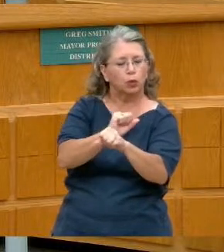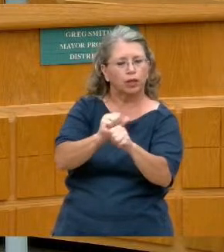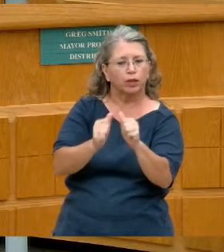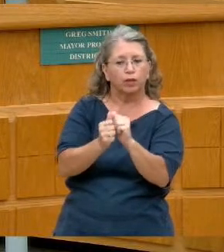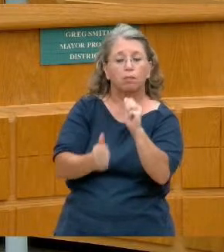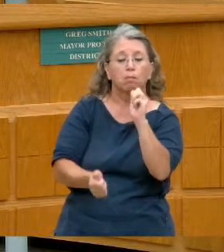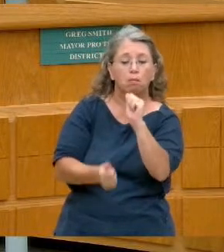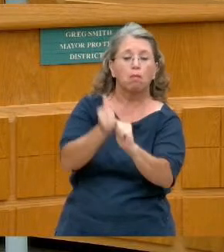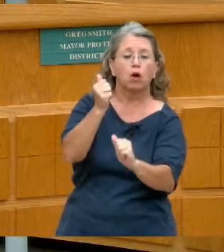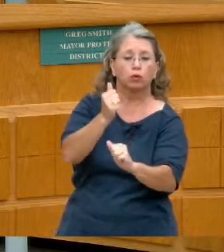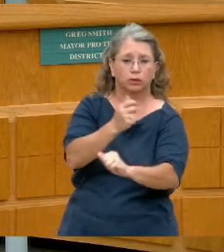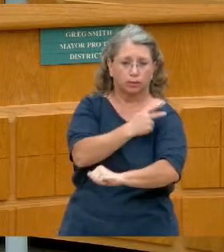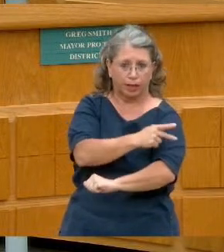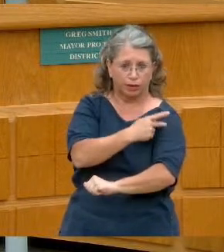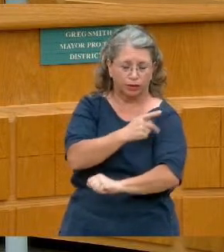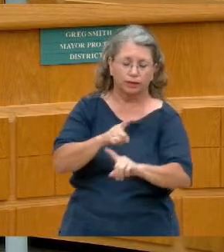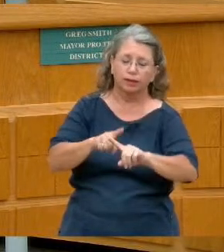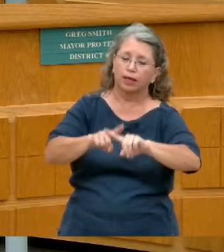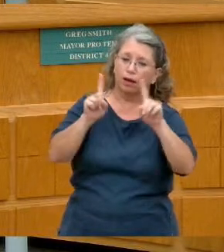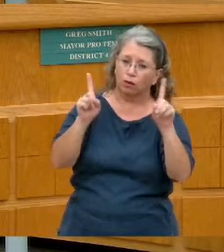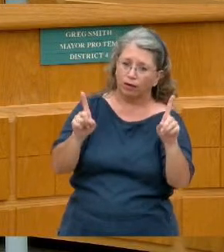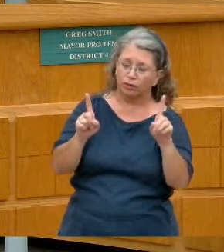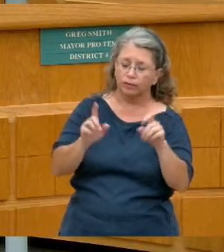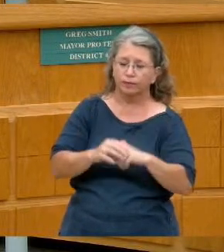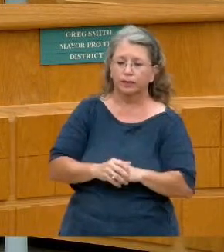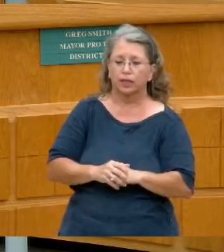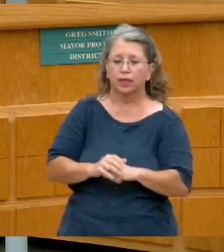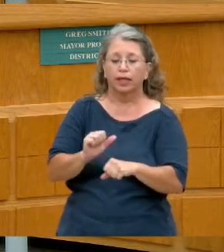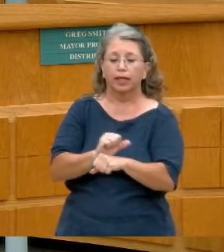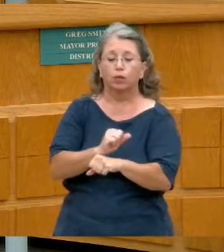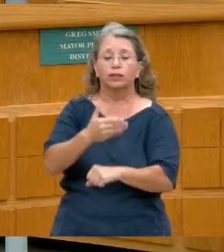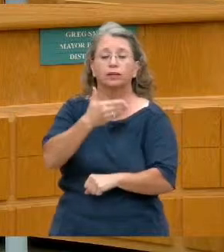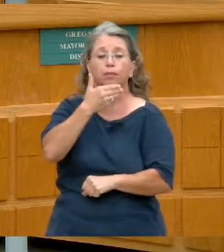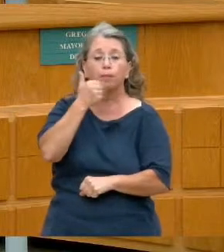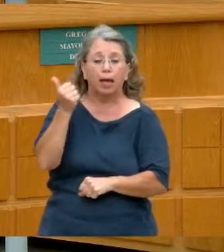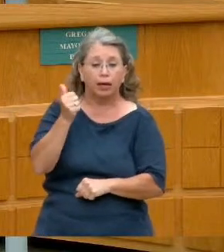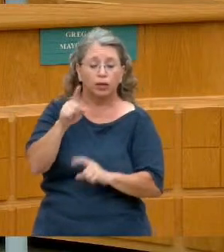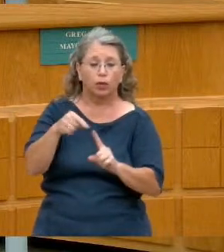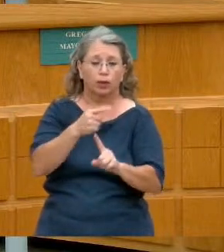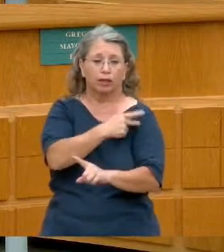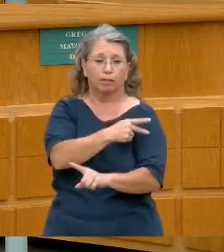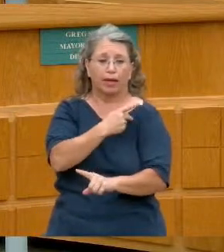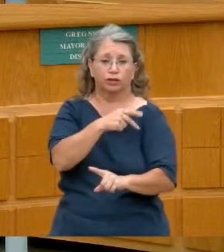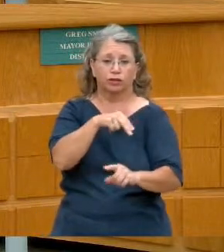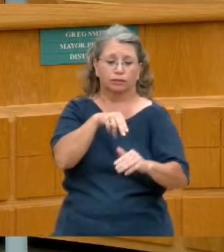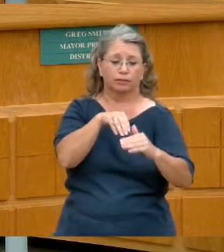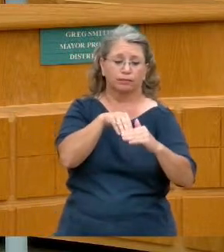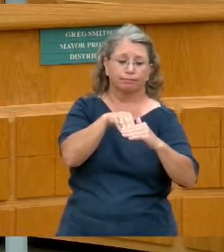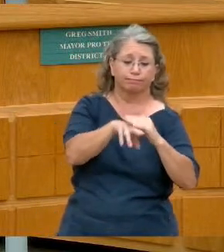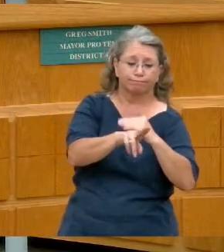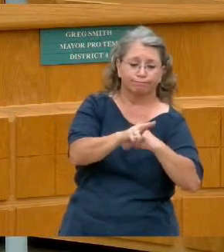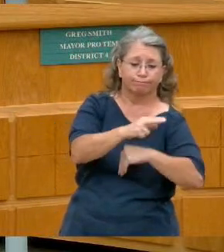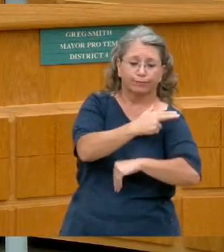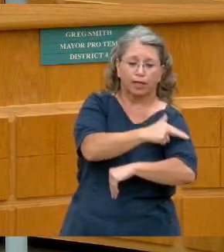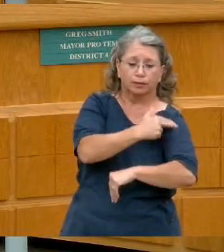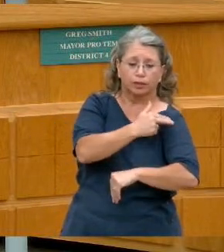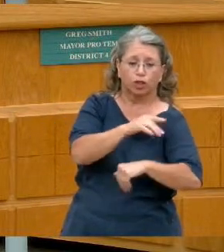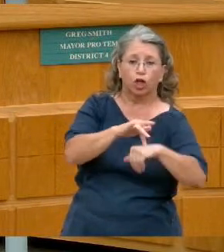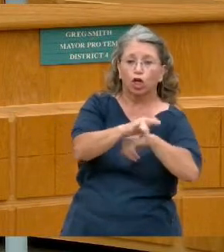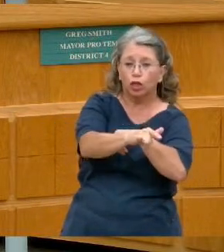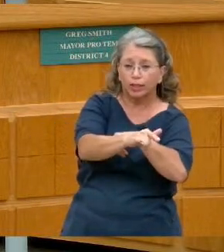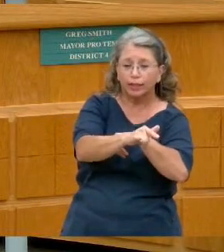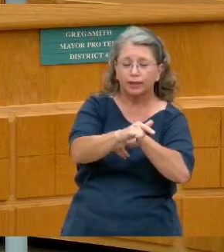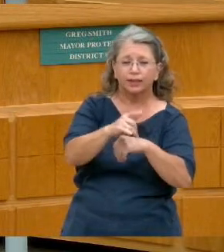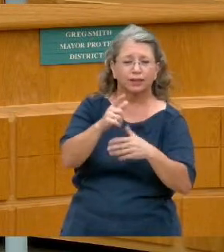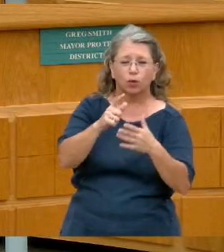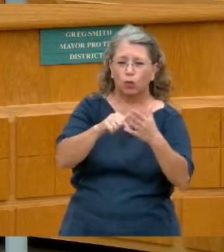patients. But the caveat is it works better when the patient comes early on. So what is early on? So there are 2